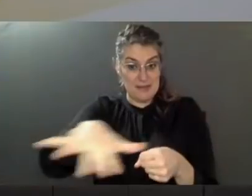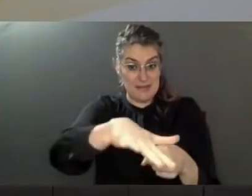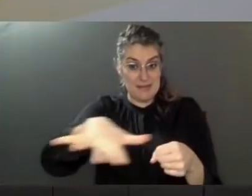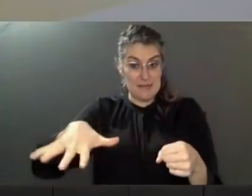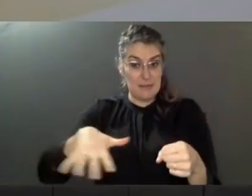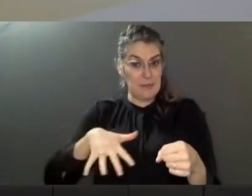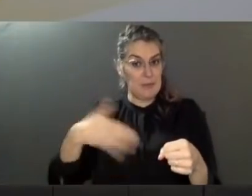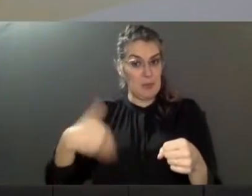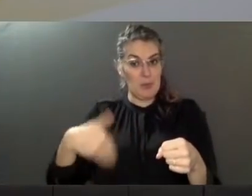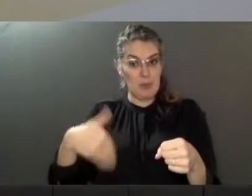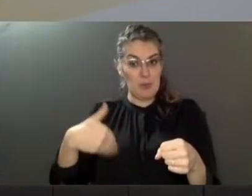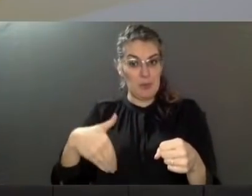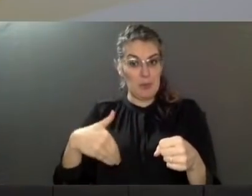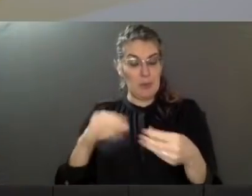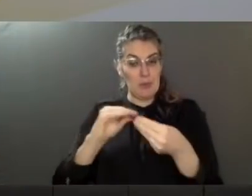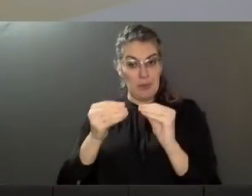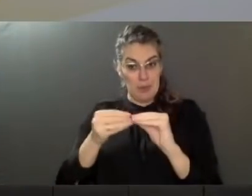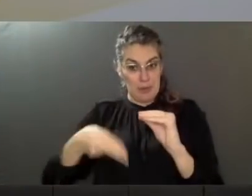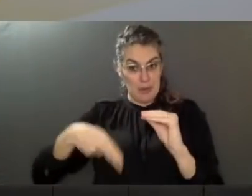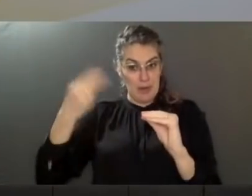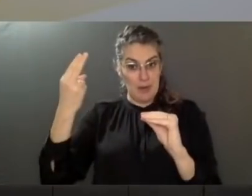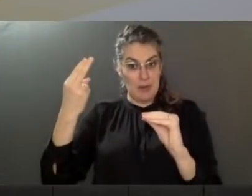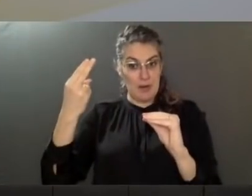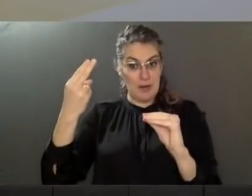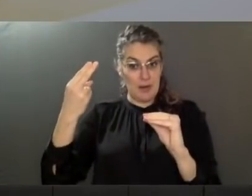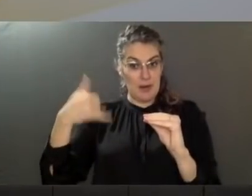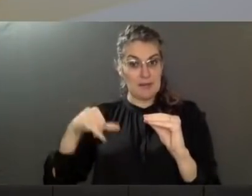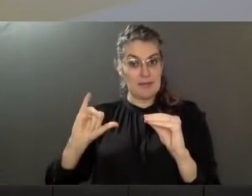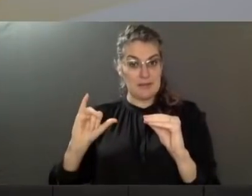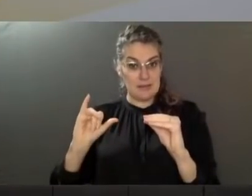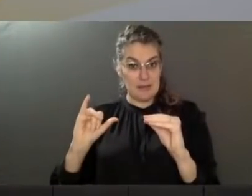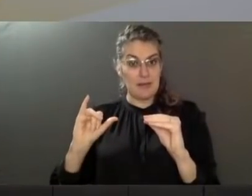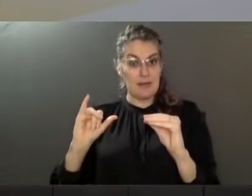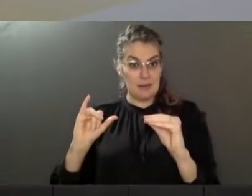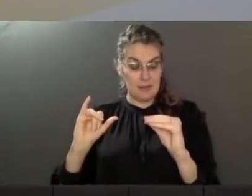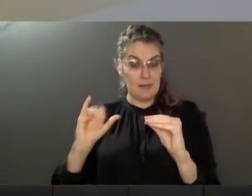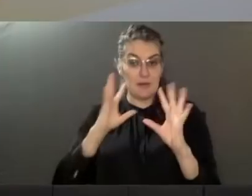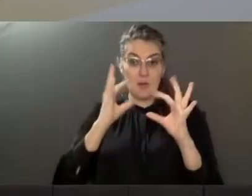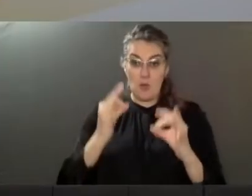of measures to come into effect in PEI next week will be announced later in the week.